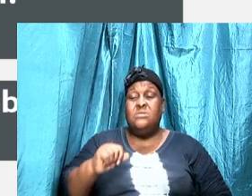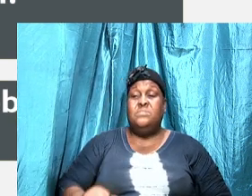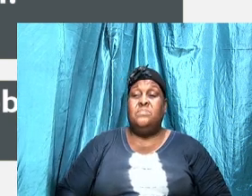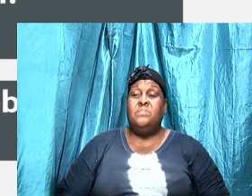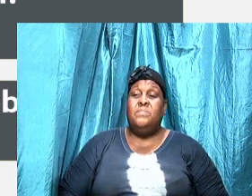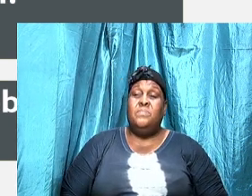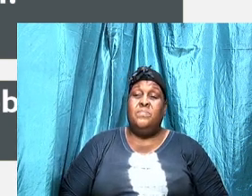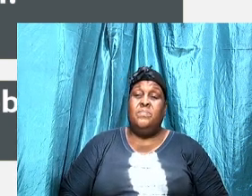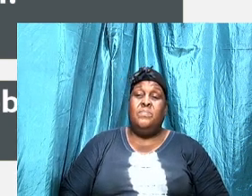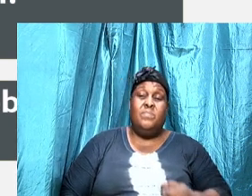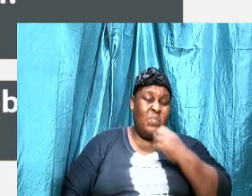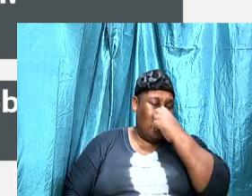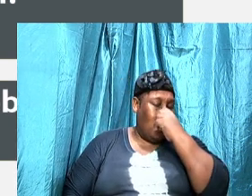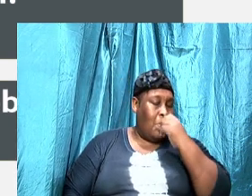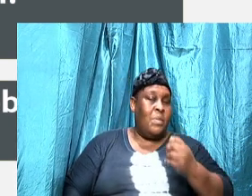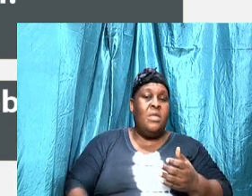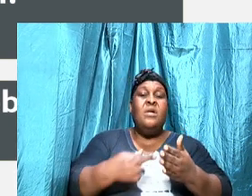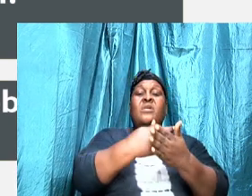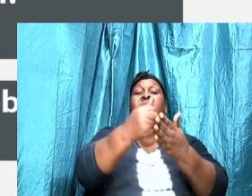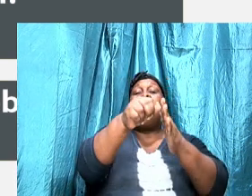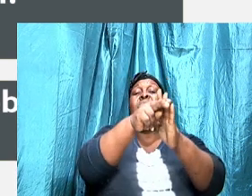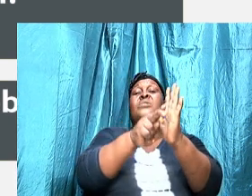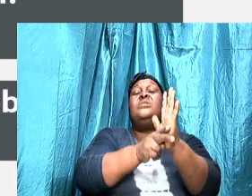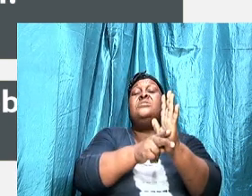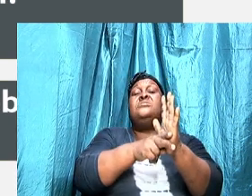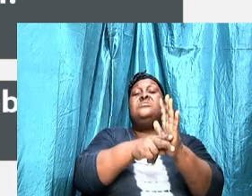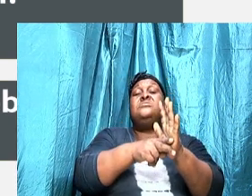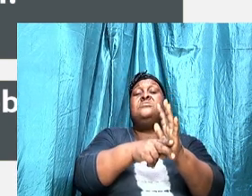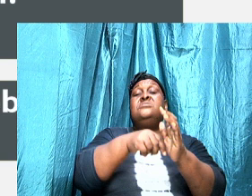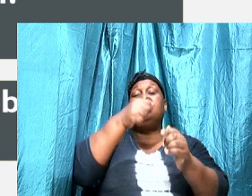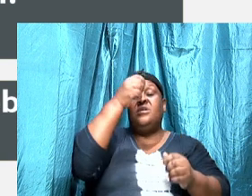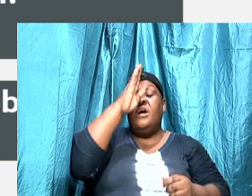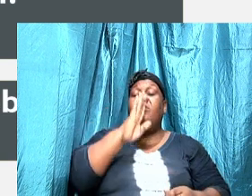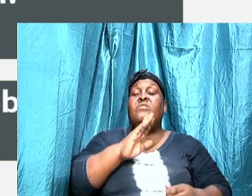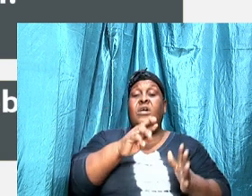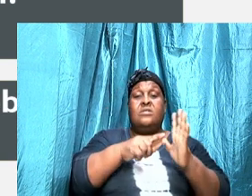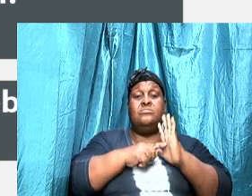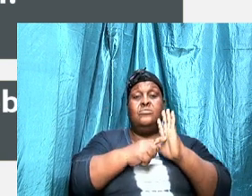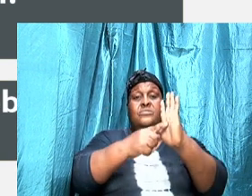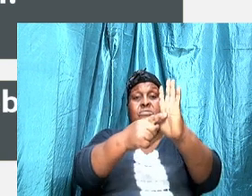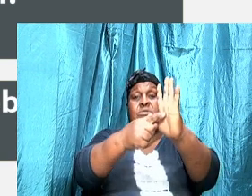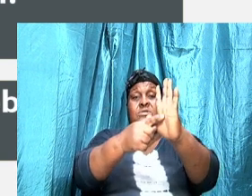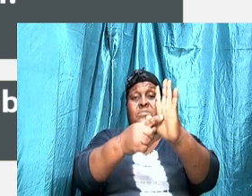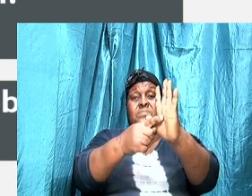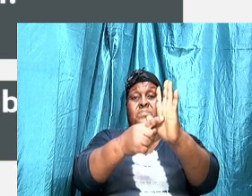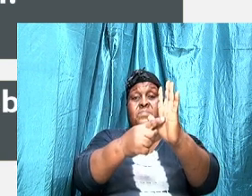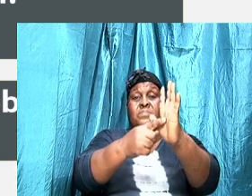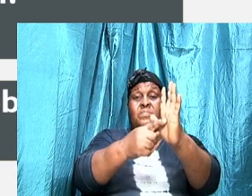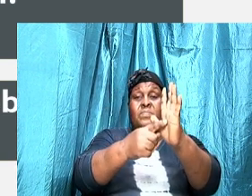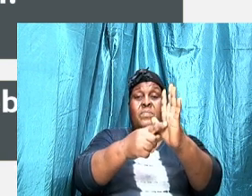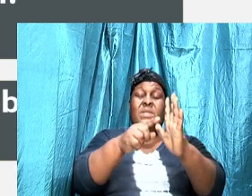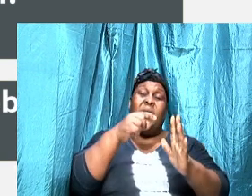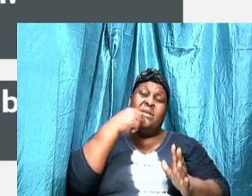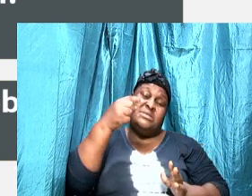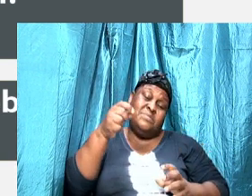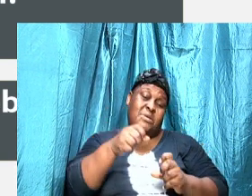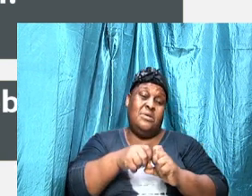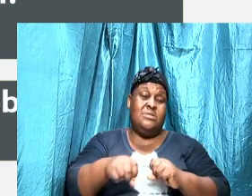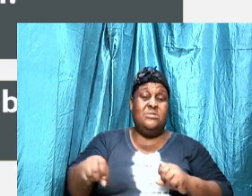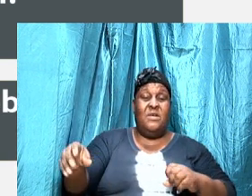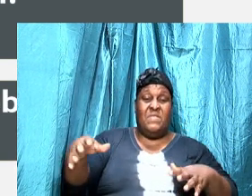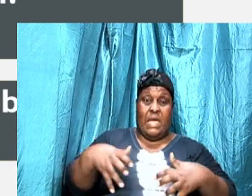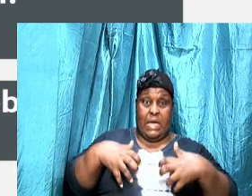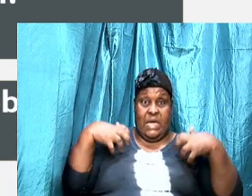that the righteousness of God is revealed in chapter 17, And he also speaks about the wrath of God